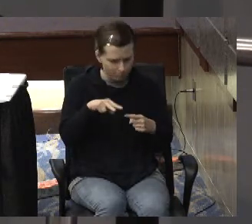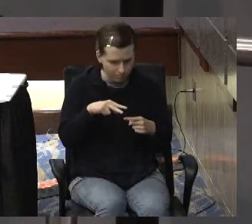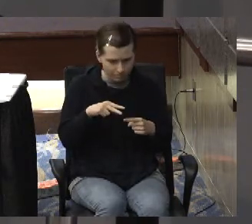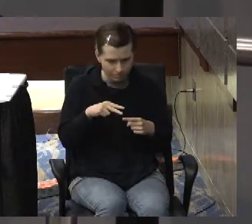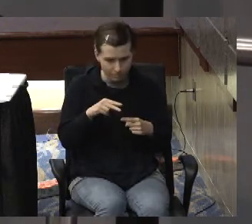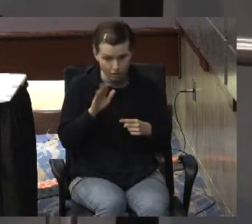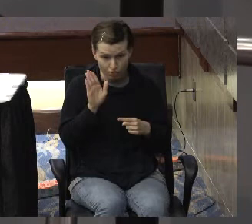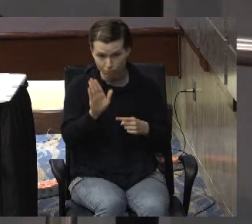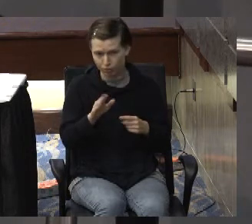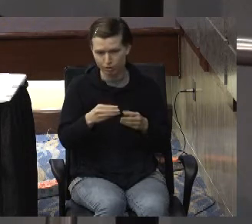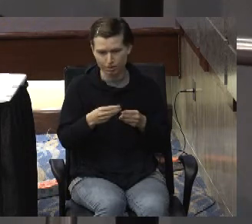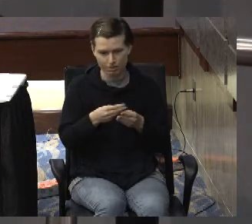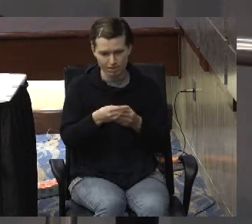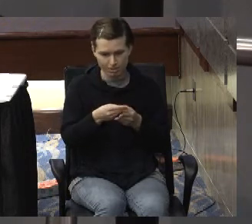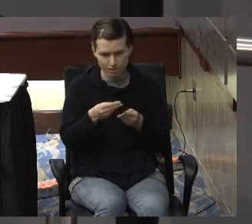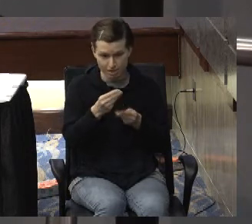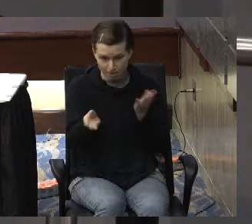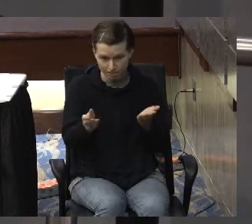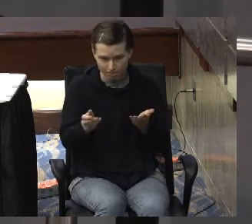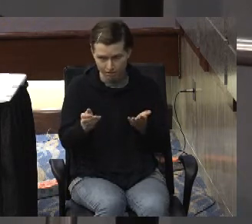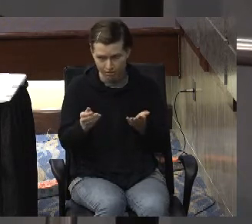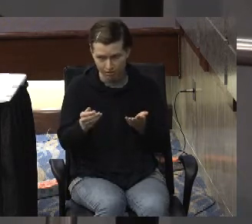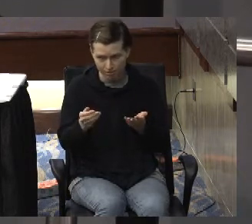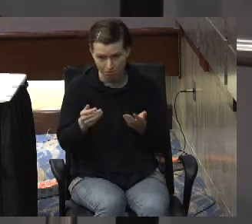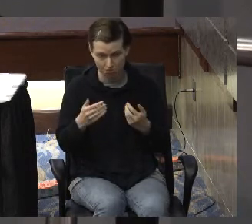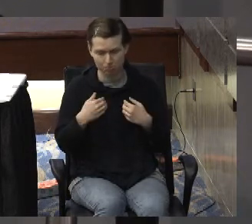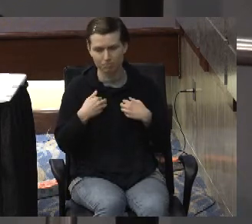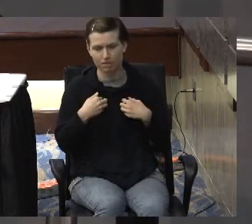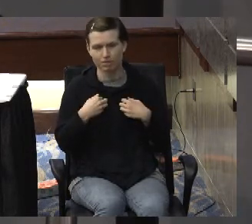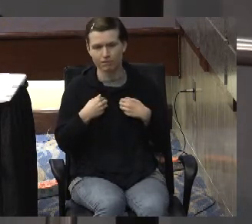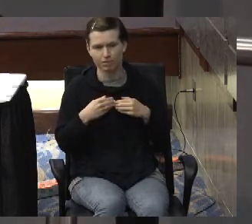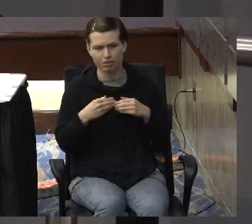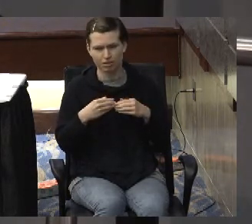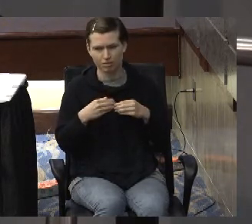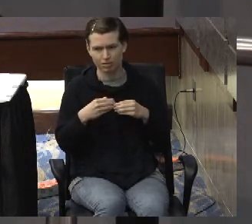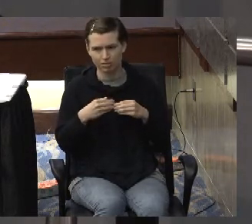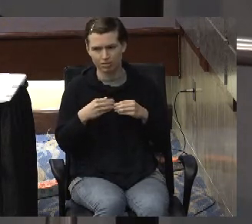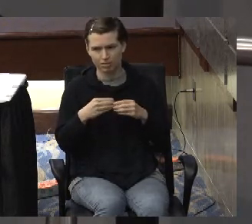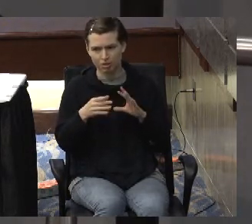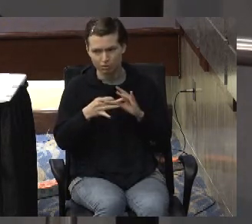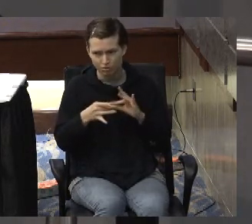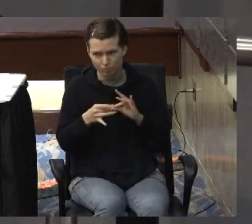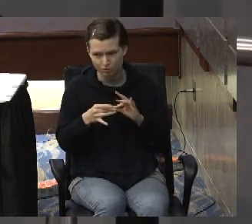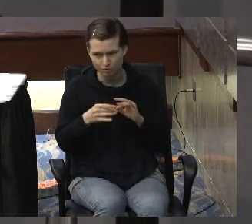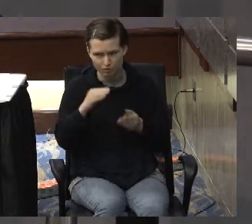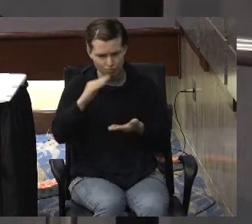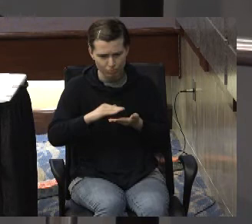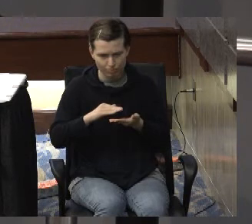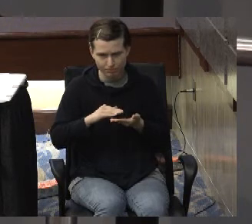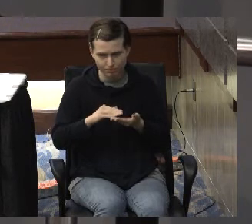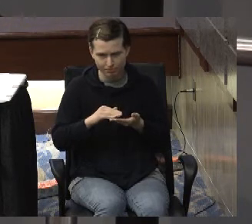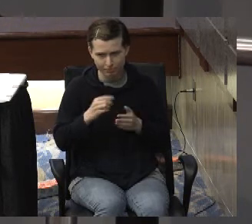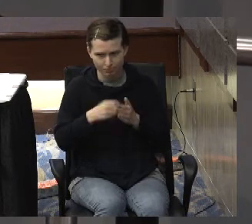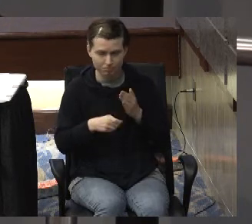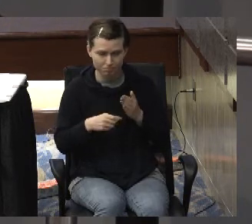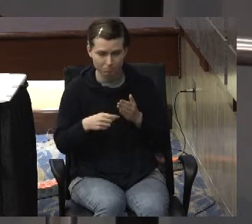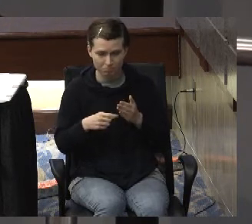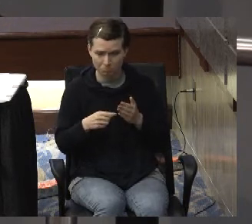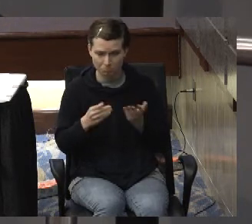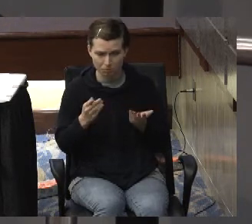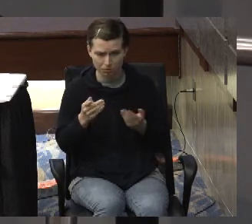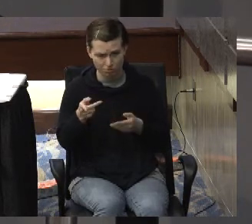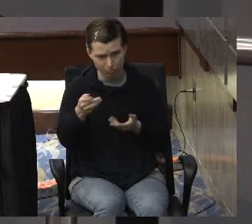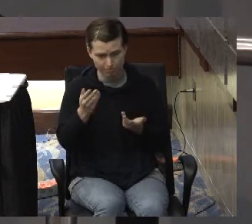Lion states they have the lowest total cost of ownership. Now, you might take that with a grain of salt because it's coming